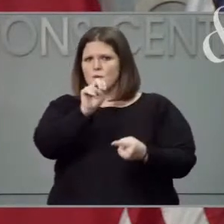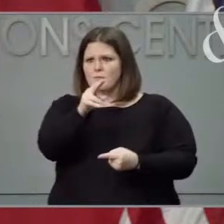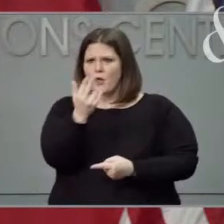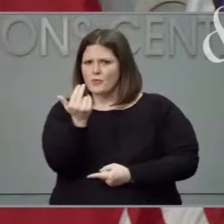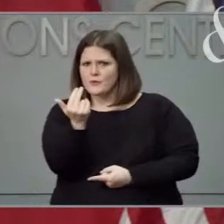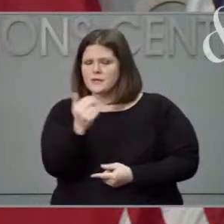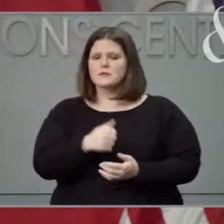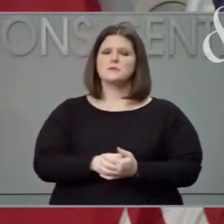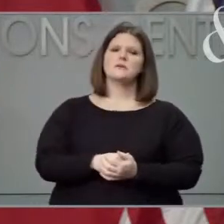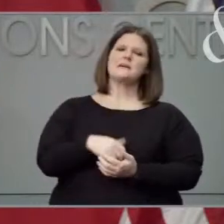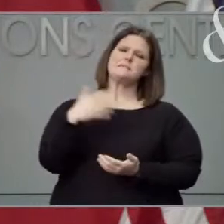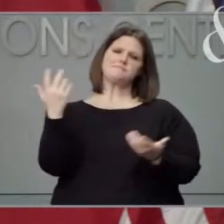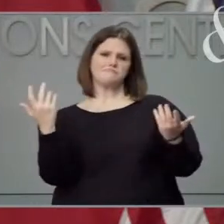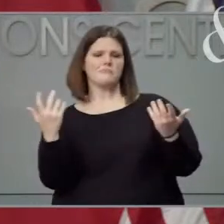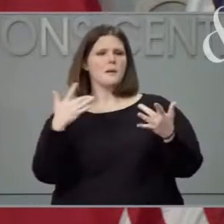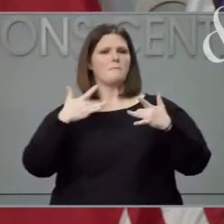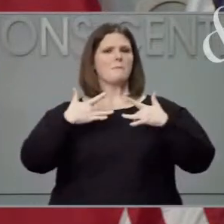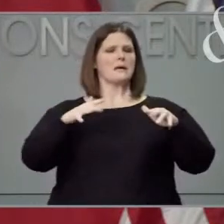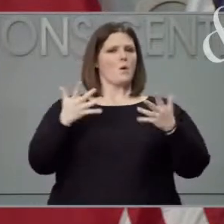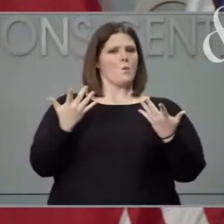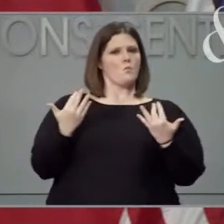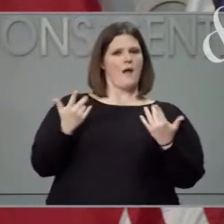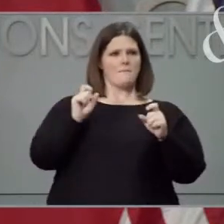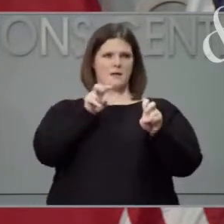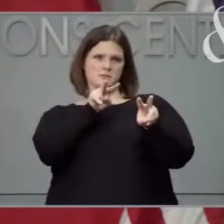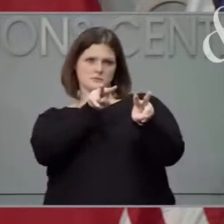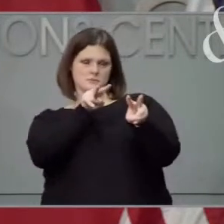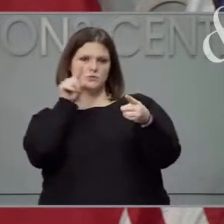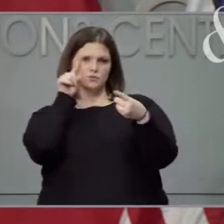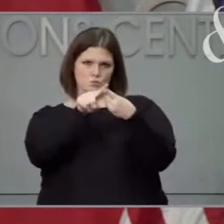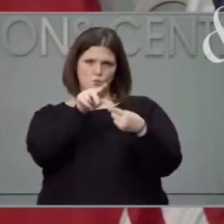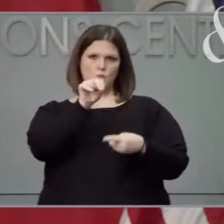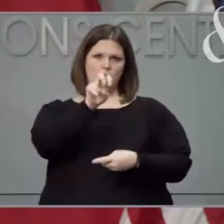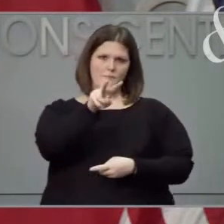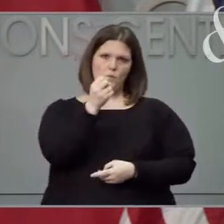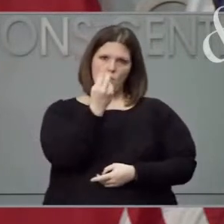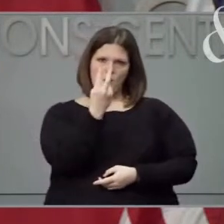exceptions would North Carolina's numbers move before the 12th or the 13th. That's correct.